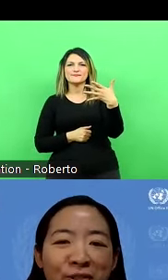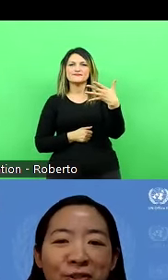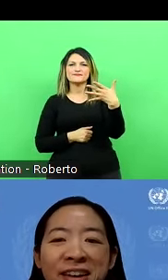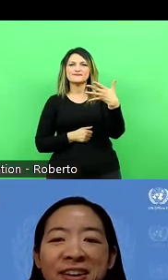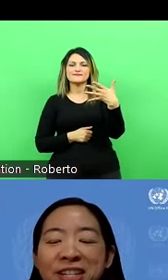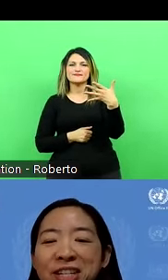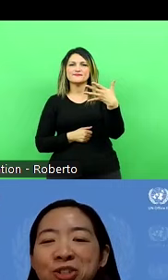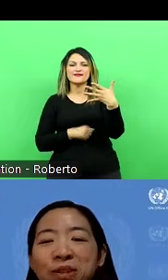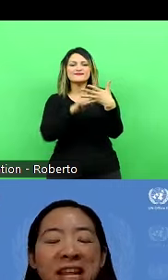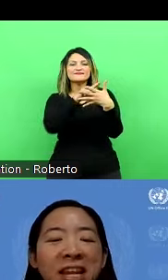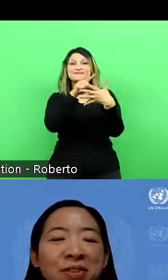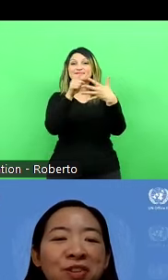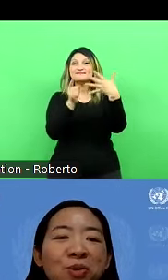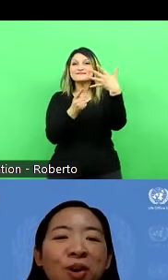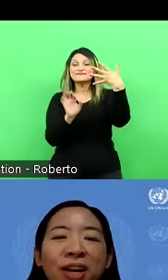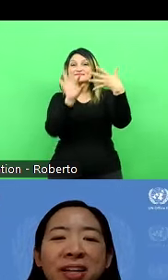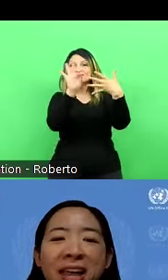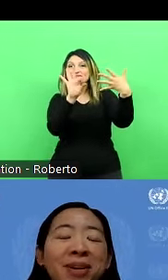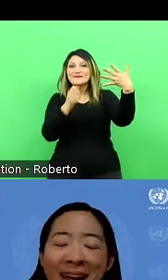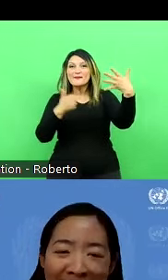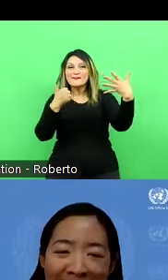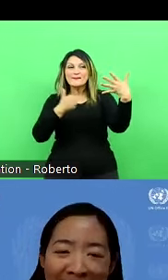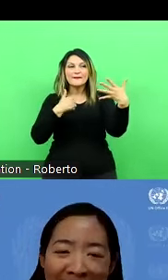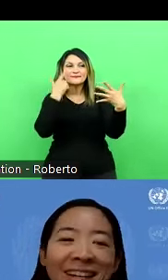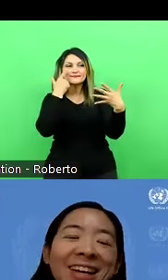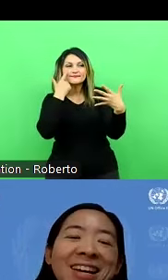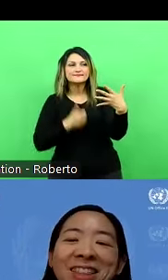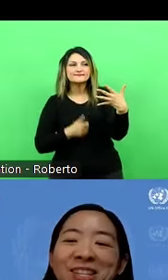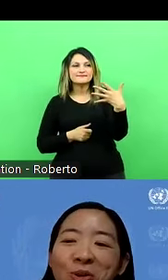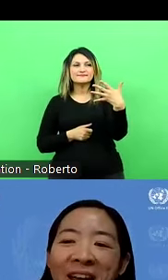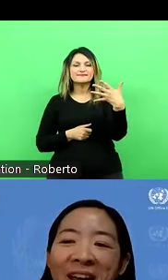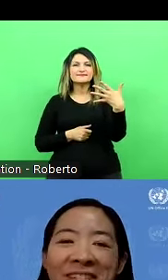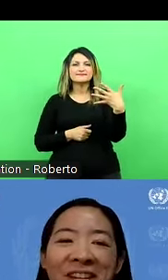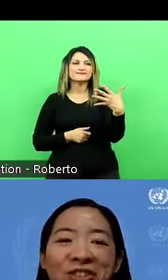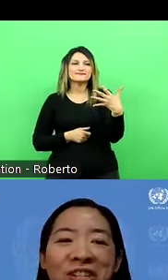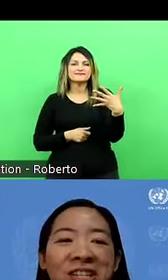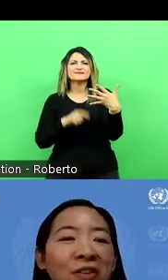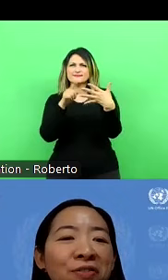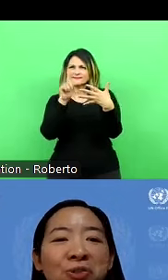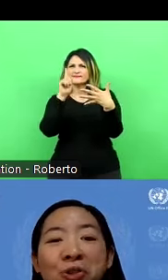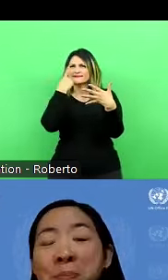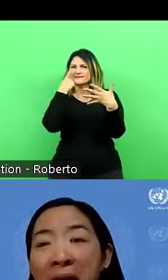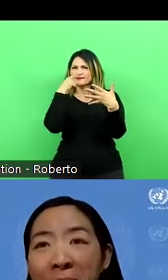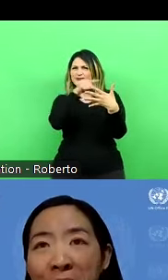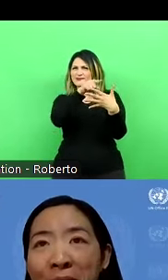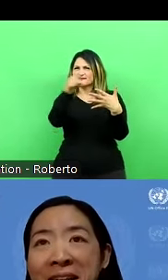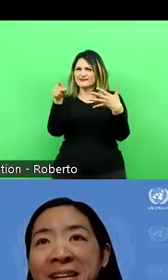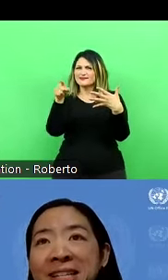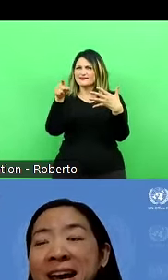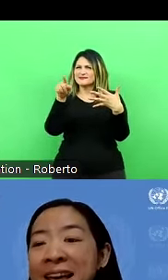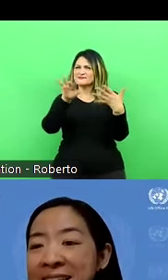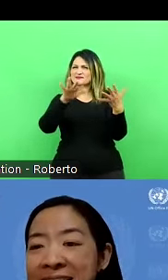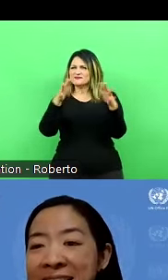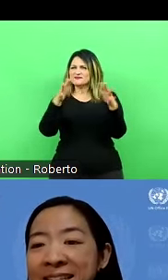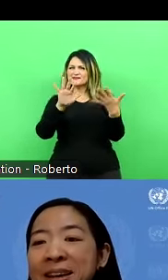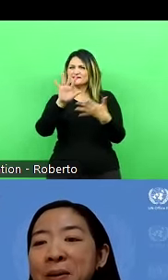Very good. 70% of you answer correctly. The scorecard intention is not for you to compare progress